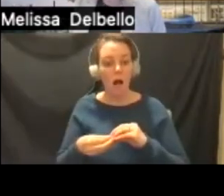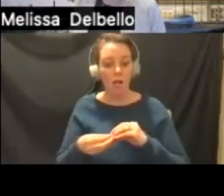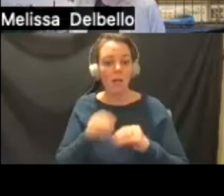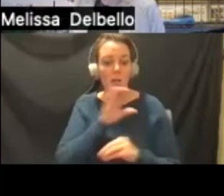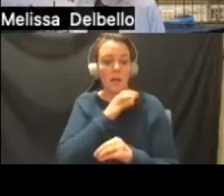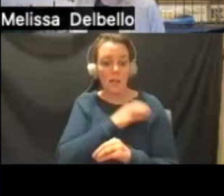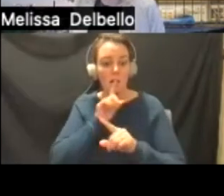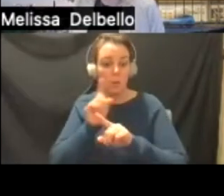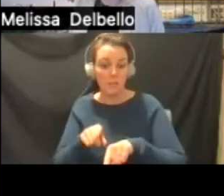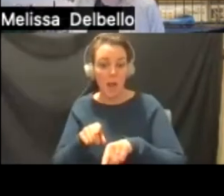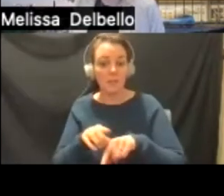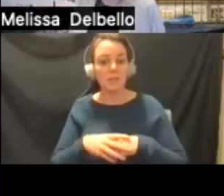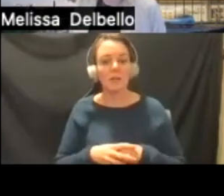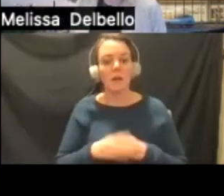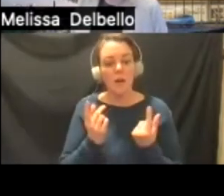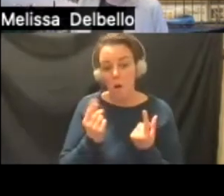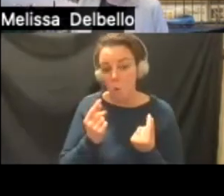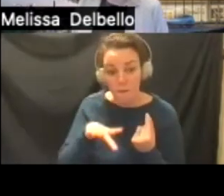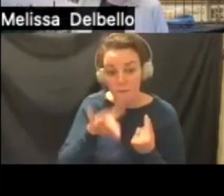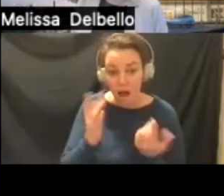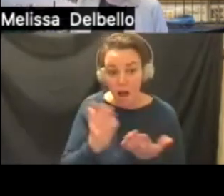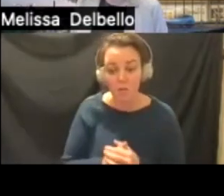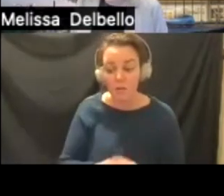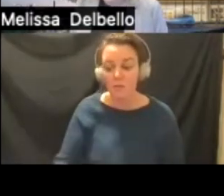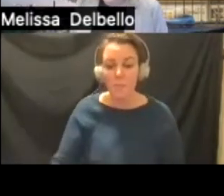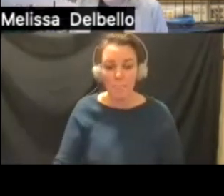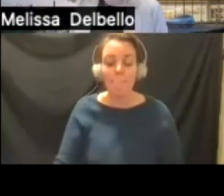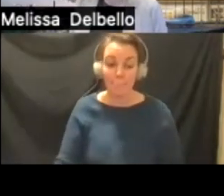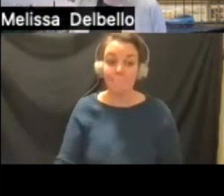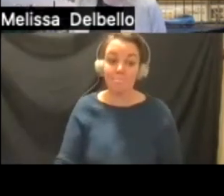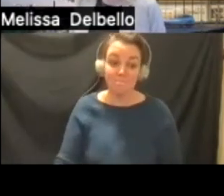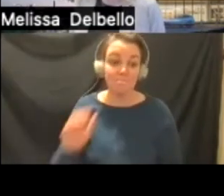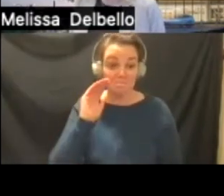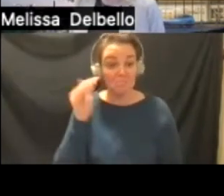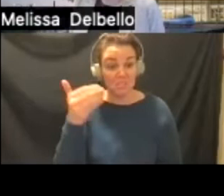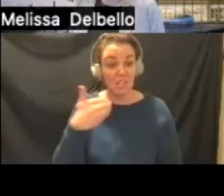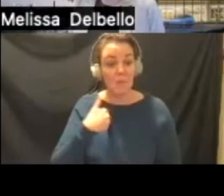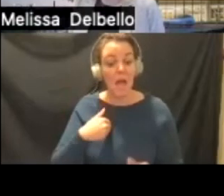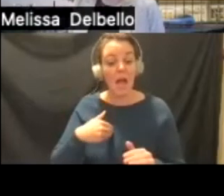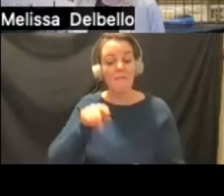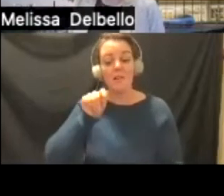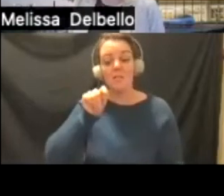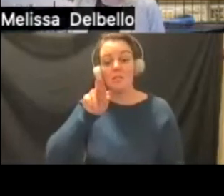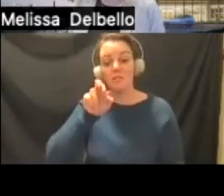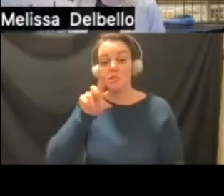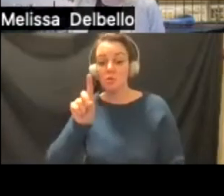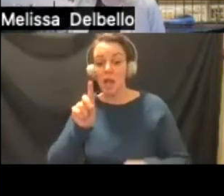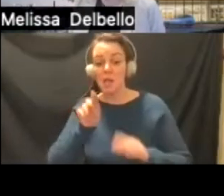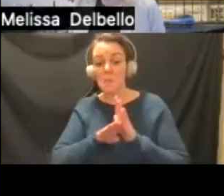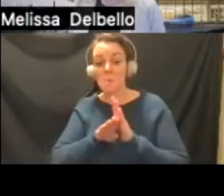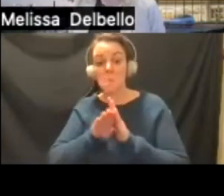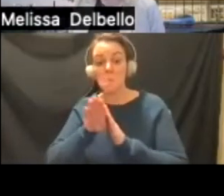response. And what we found is that there was a trend to showing improvement,